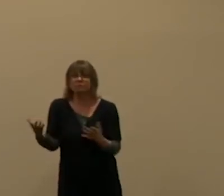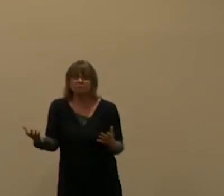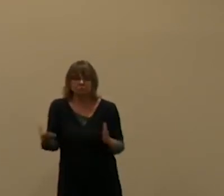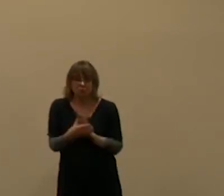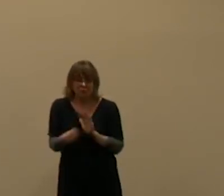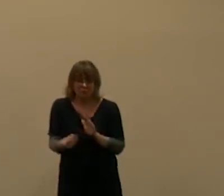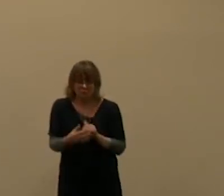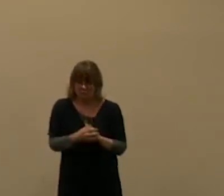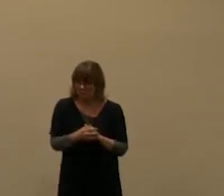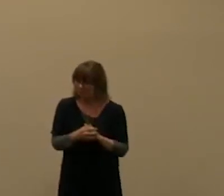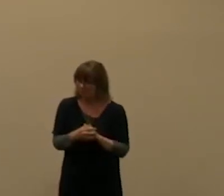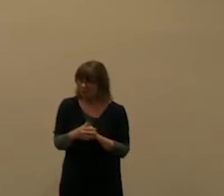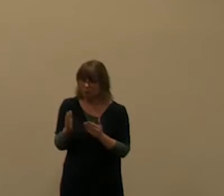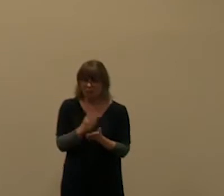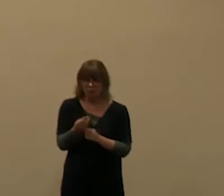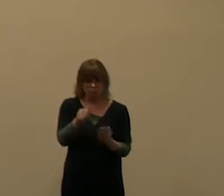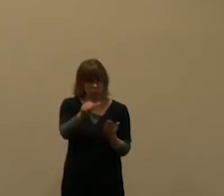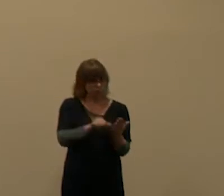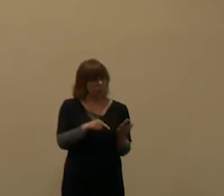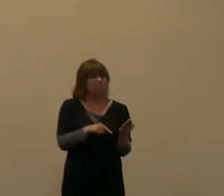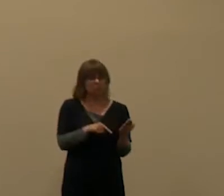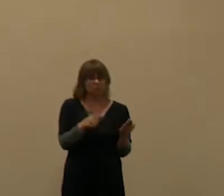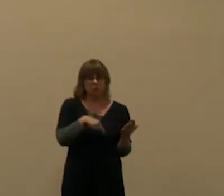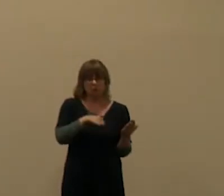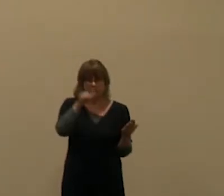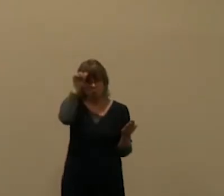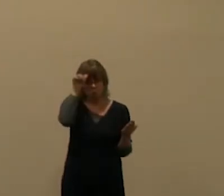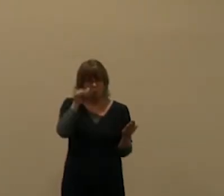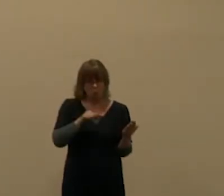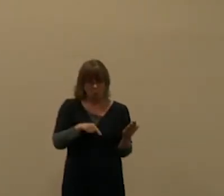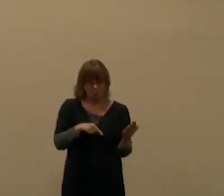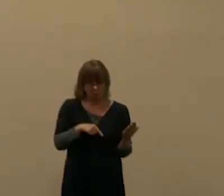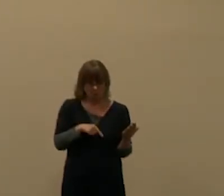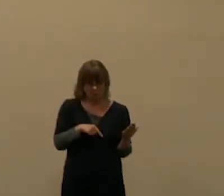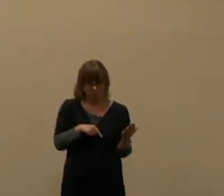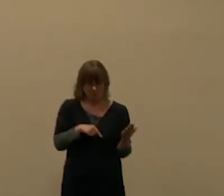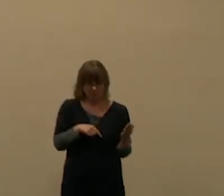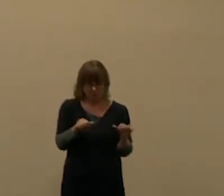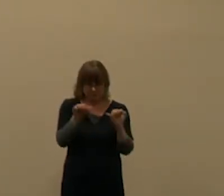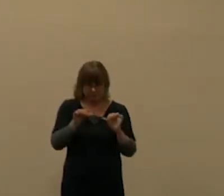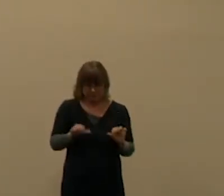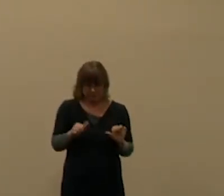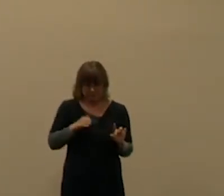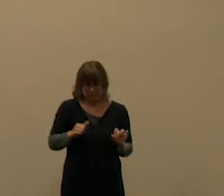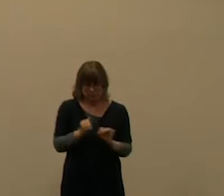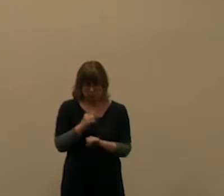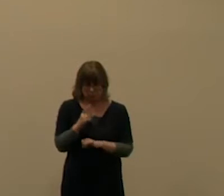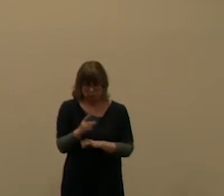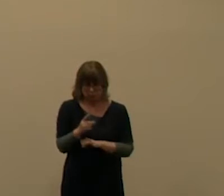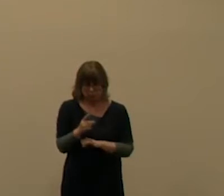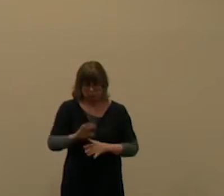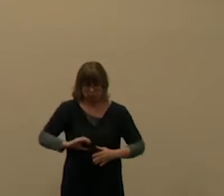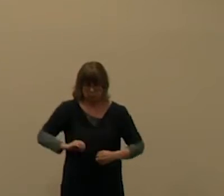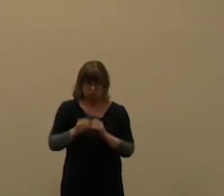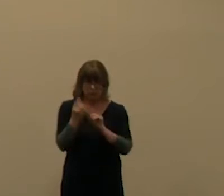or something else? So make sure you've got a meeting agenda. Now, next thing that you need to do if you're going to